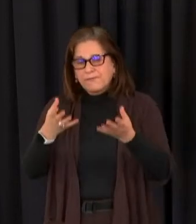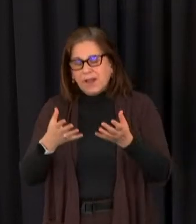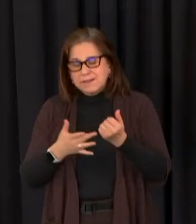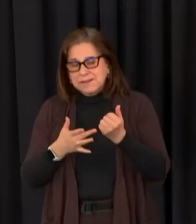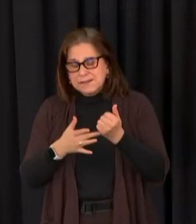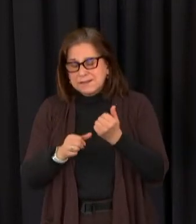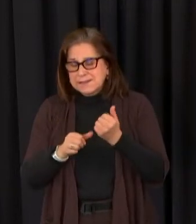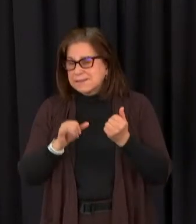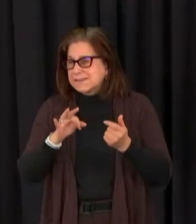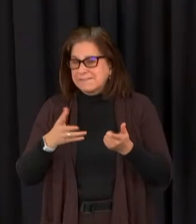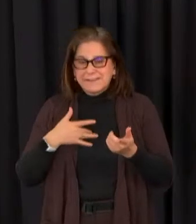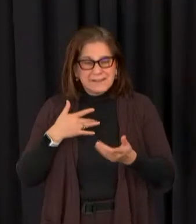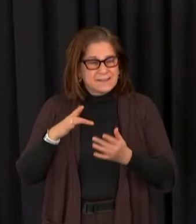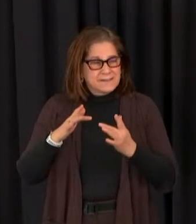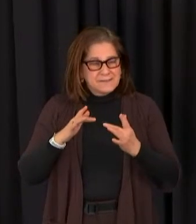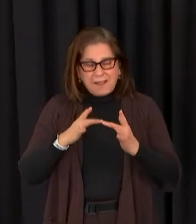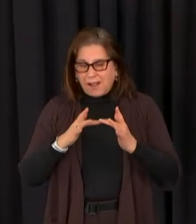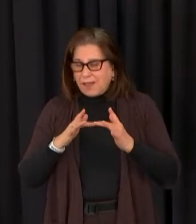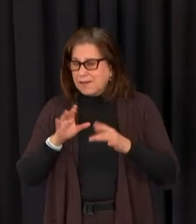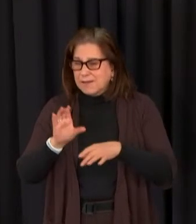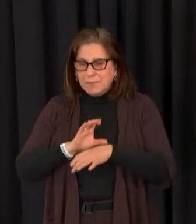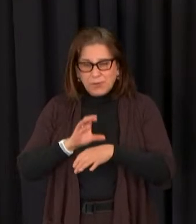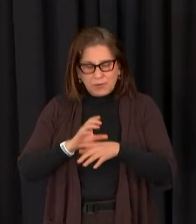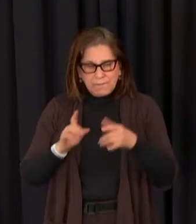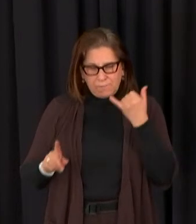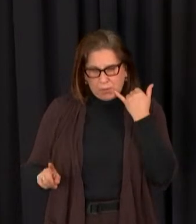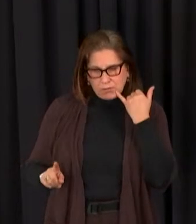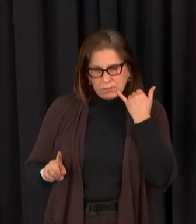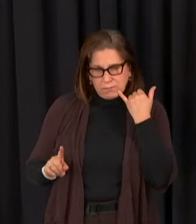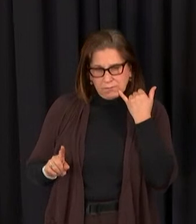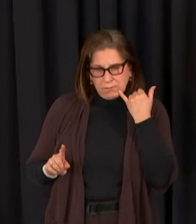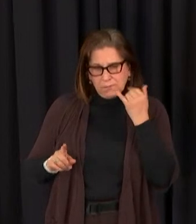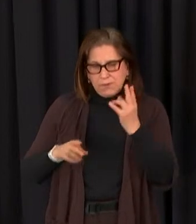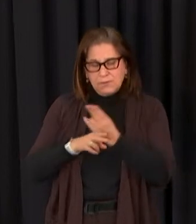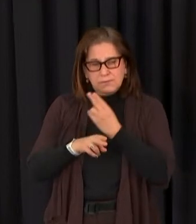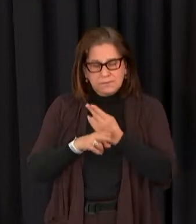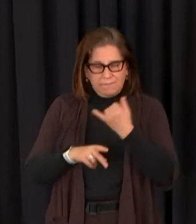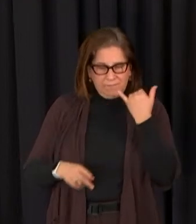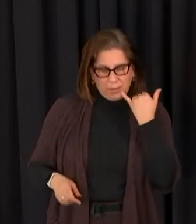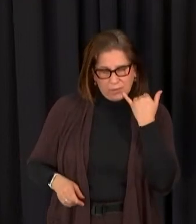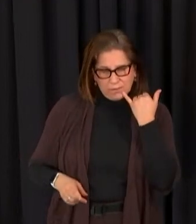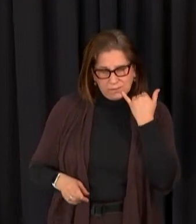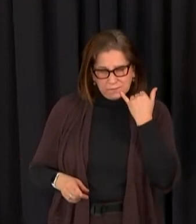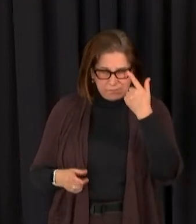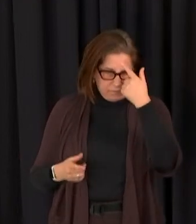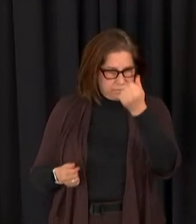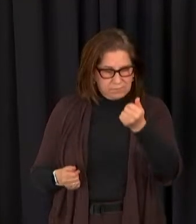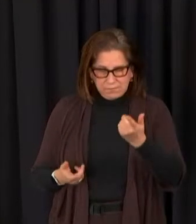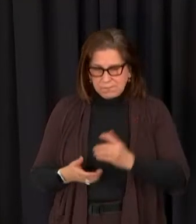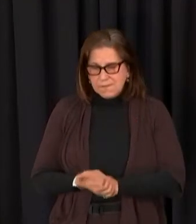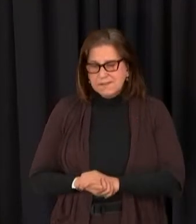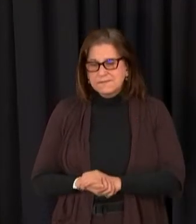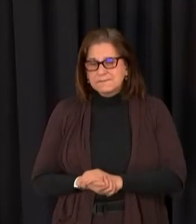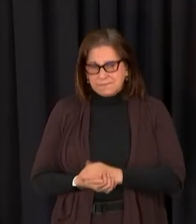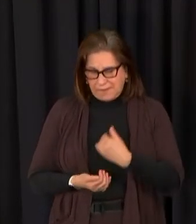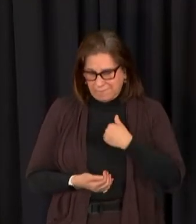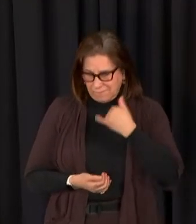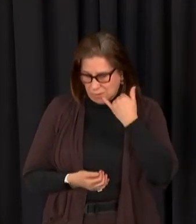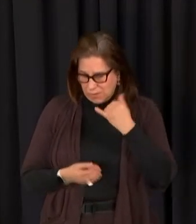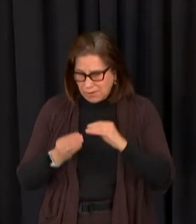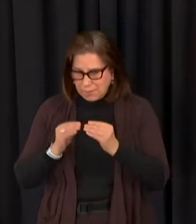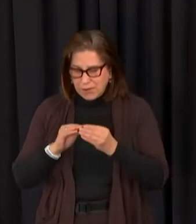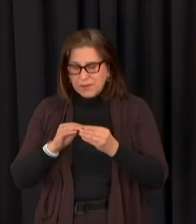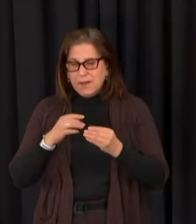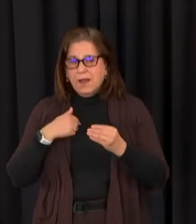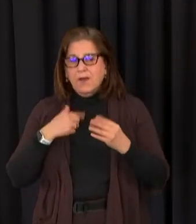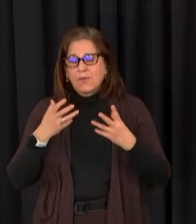call assistance or reminders or more information. So we all have to be focused if we want an